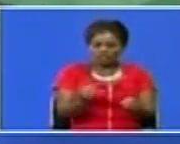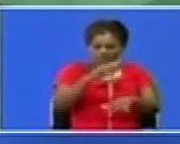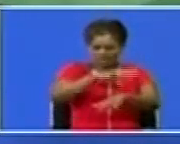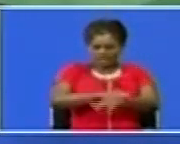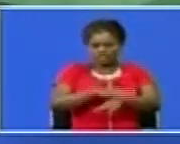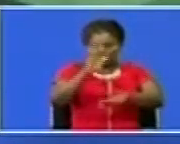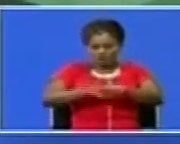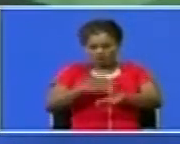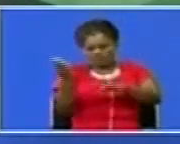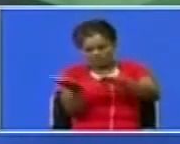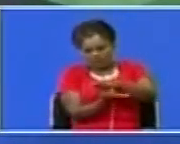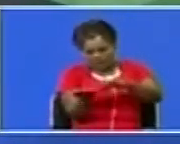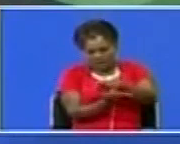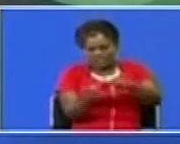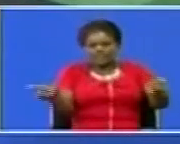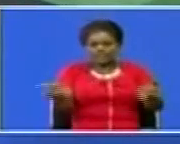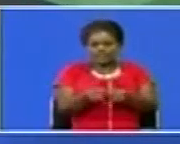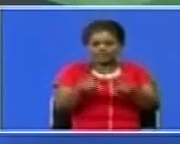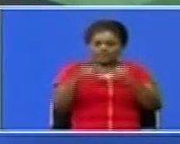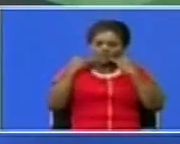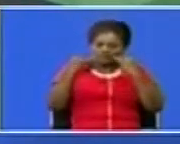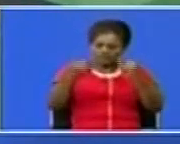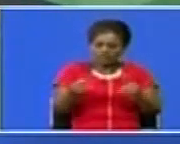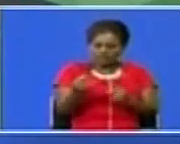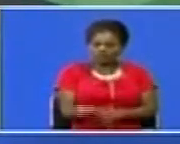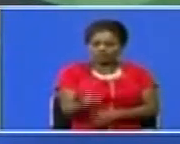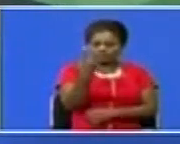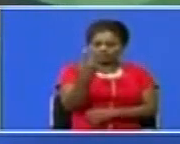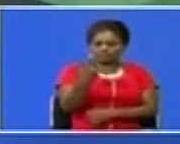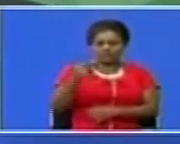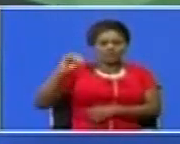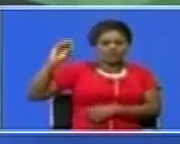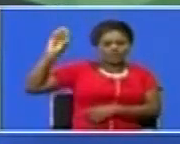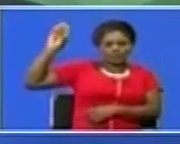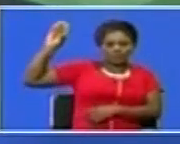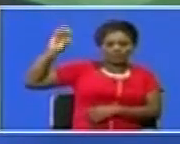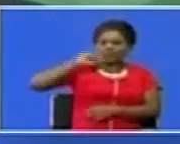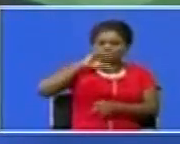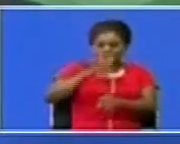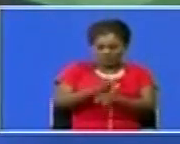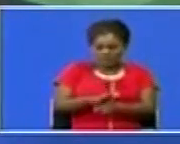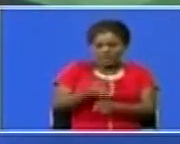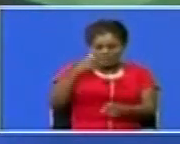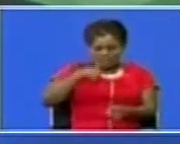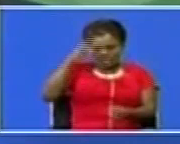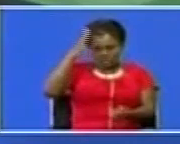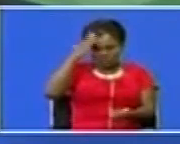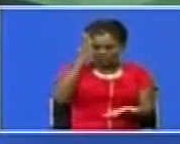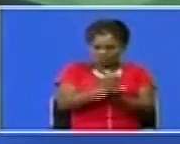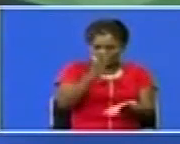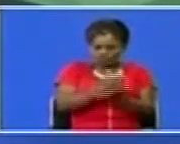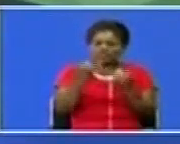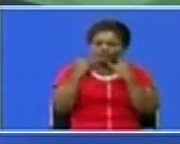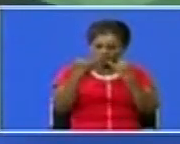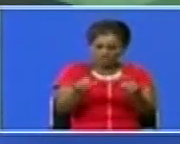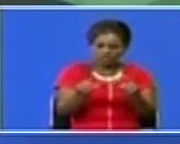that file together with information that has emerged through the affidavits. And I'm sure new information that is going to come